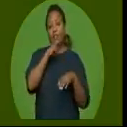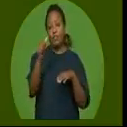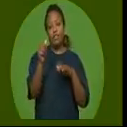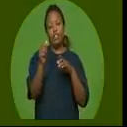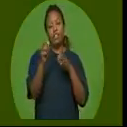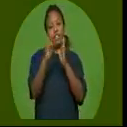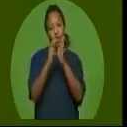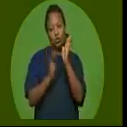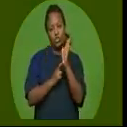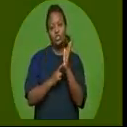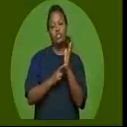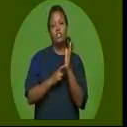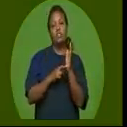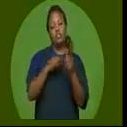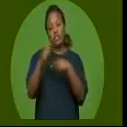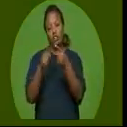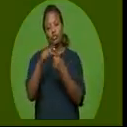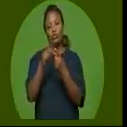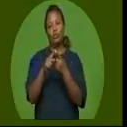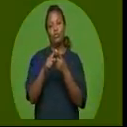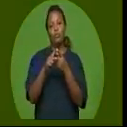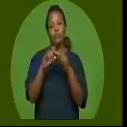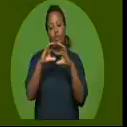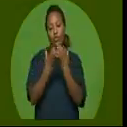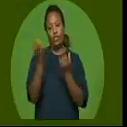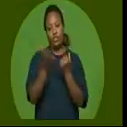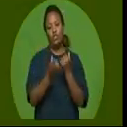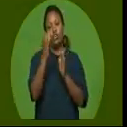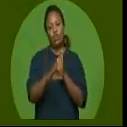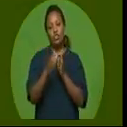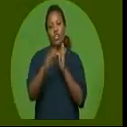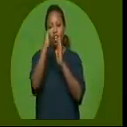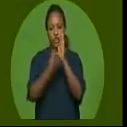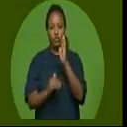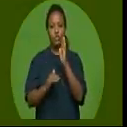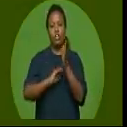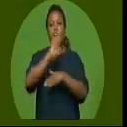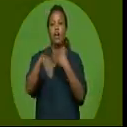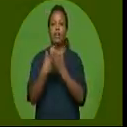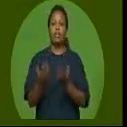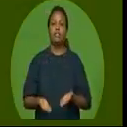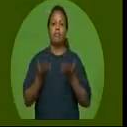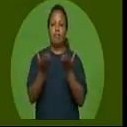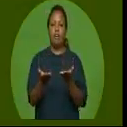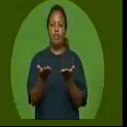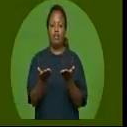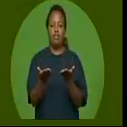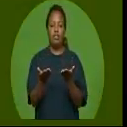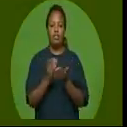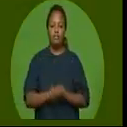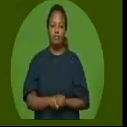Unfavorable regulations tend to increase per unit costs and reduce aggregate supply.